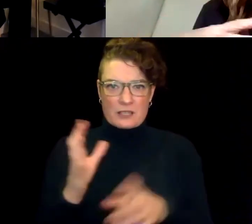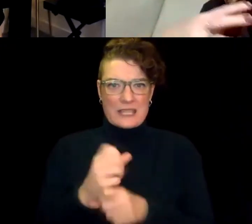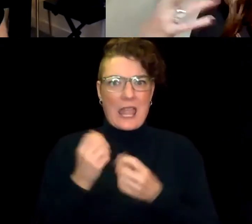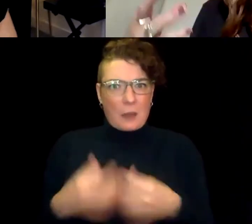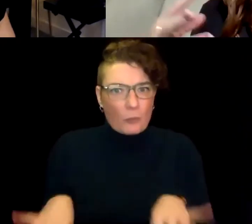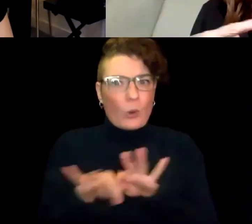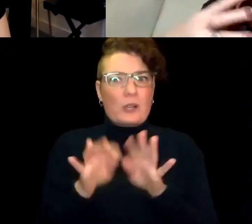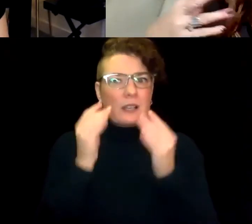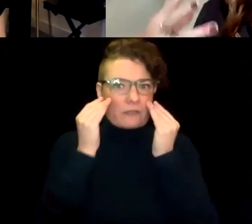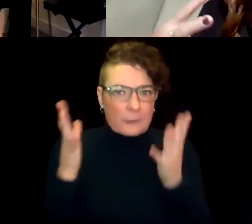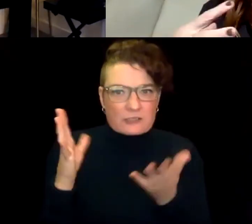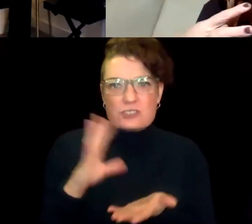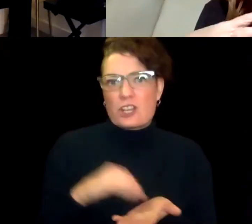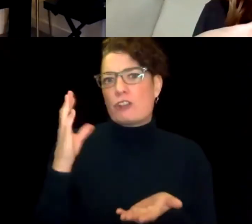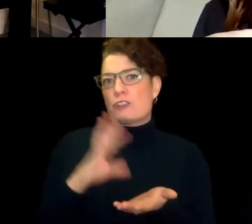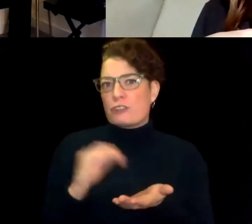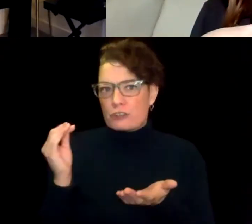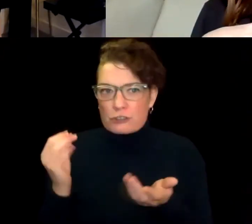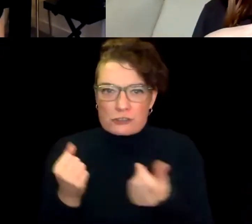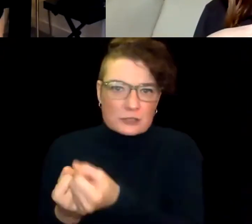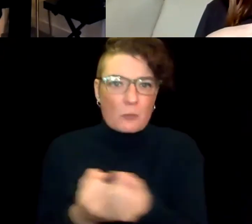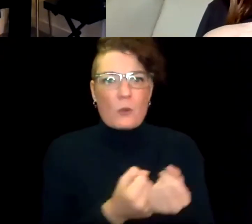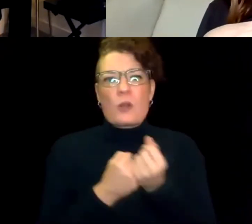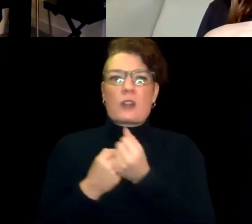information and learn things and support, and